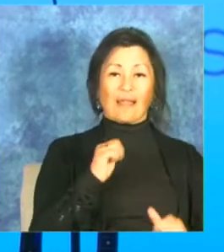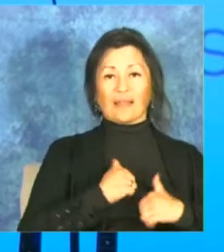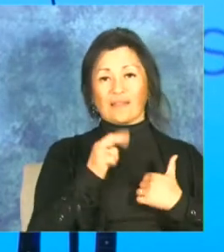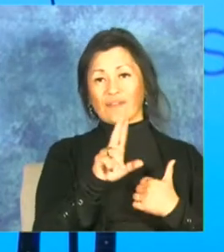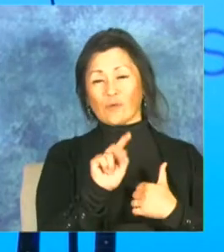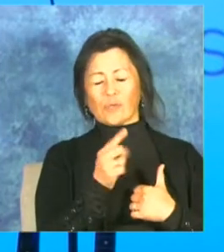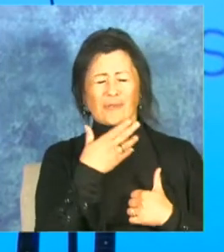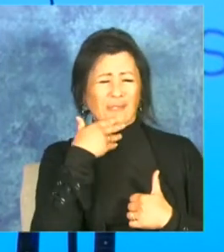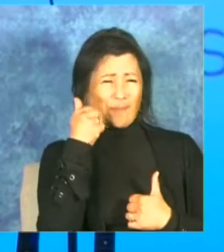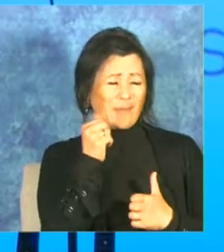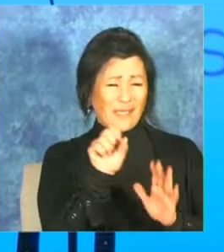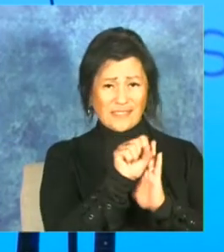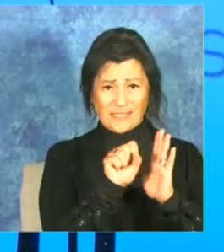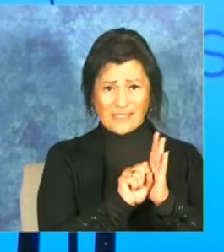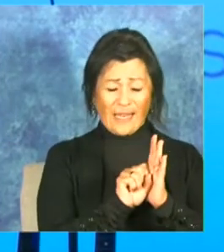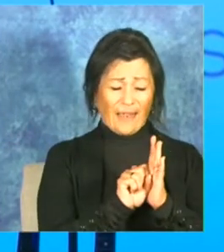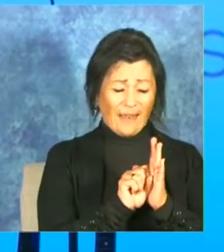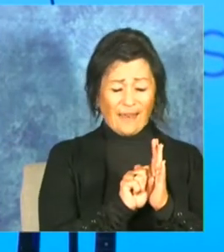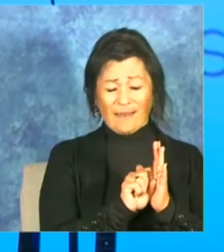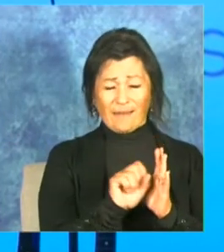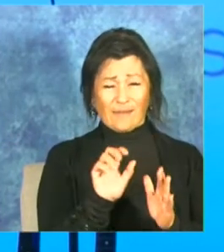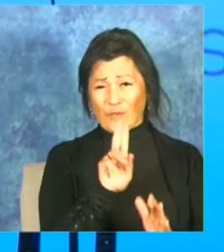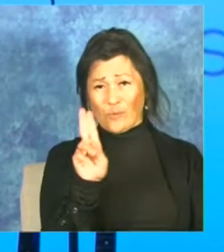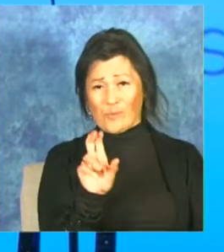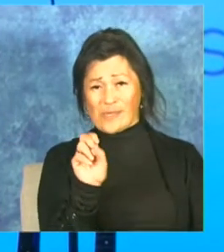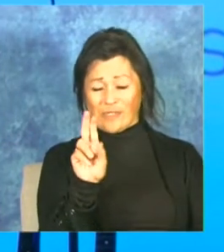It's the greatest state in the country.